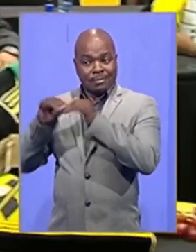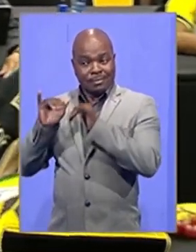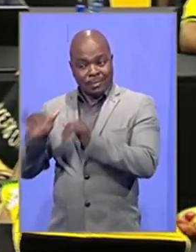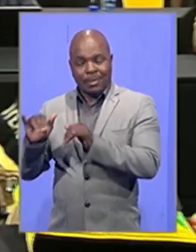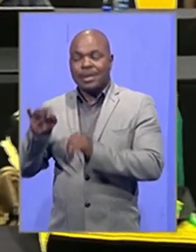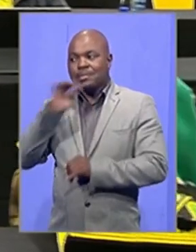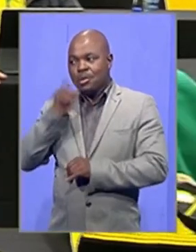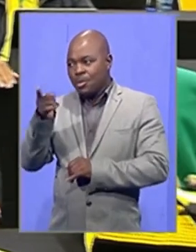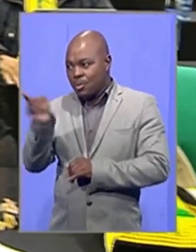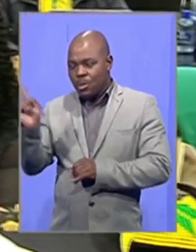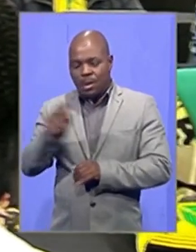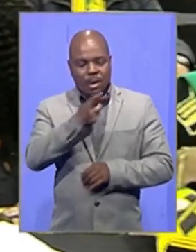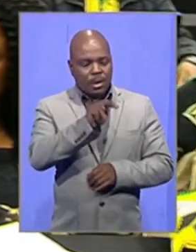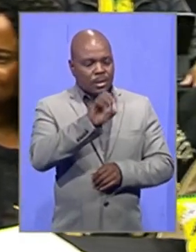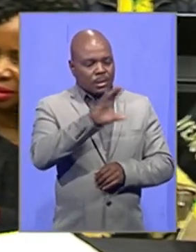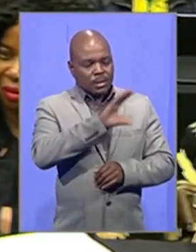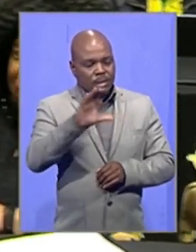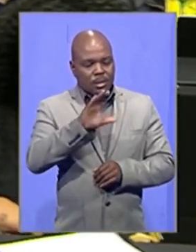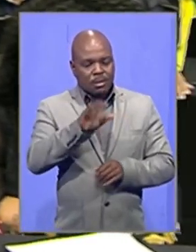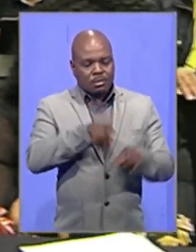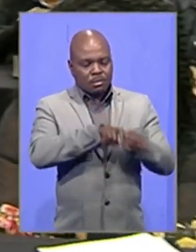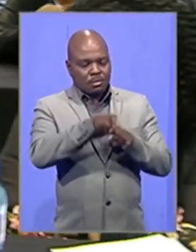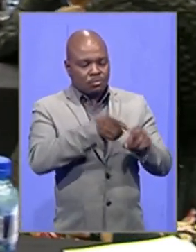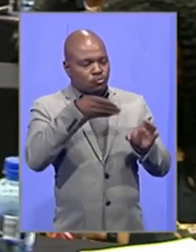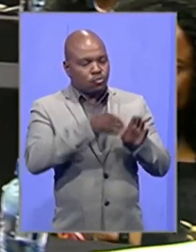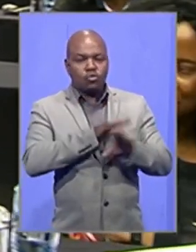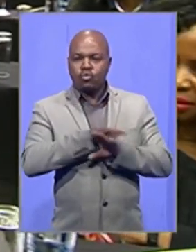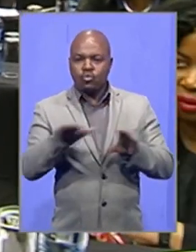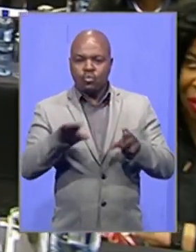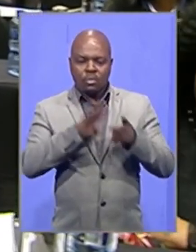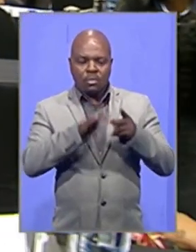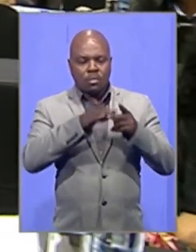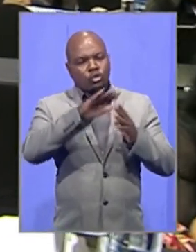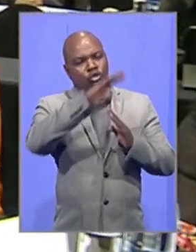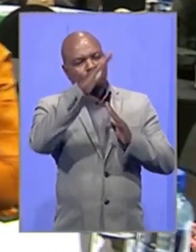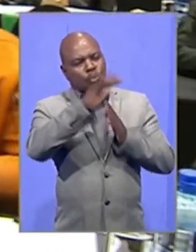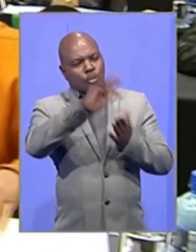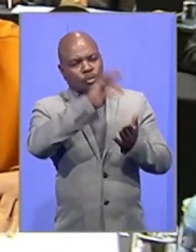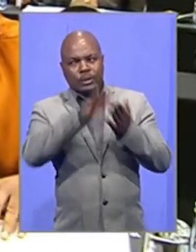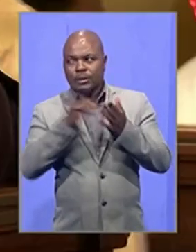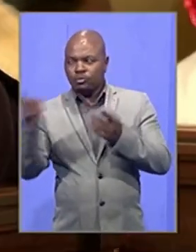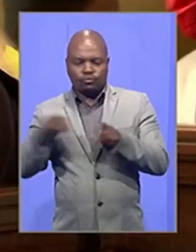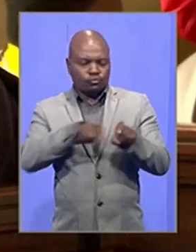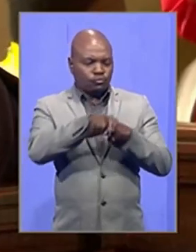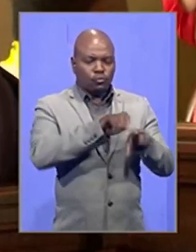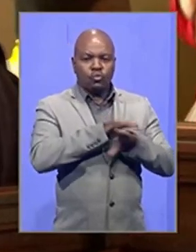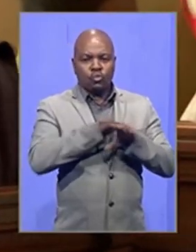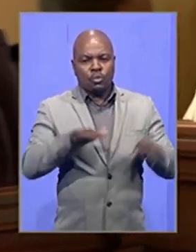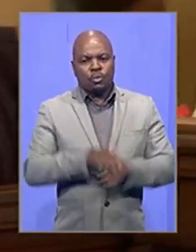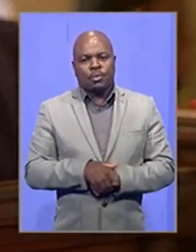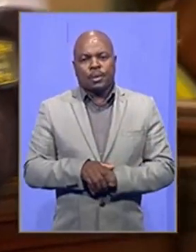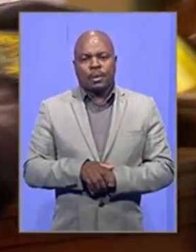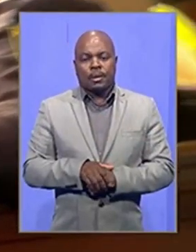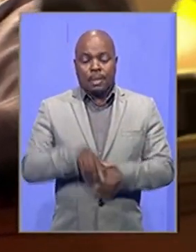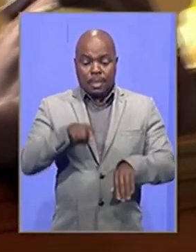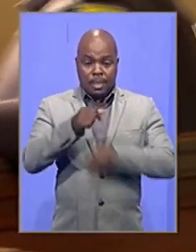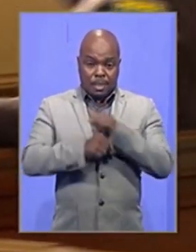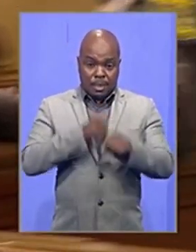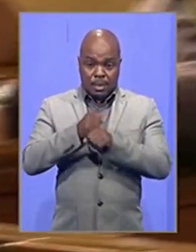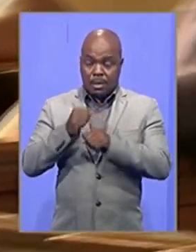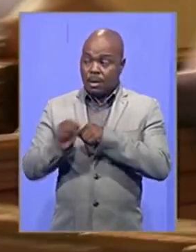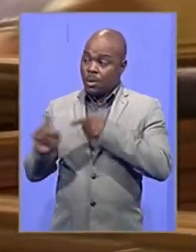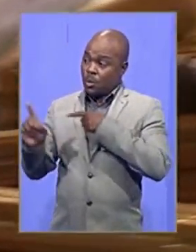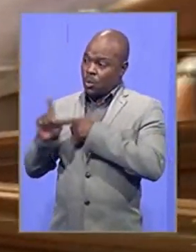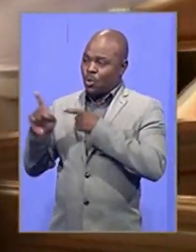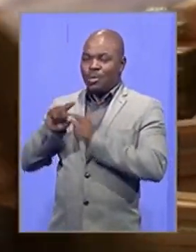gaisanela maemo mo komiti khuthuthamaga bosetšhaba kana mo maemong a kwa godimo mo lekokong e ne a re go sa le gale monongwaga Dlamini a